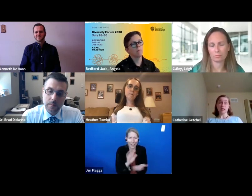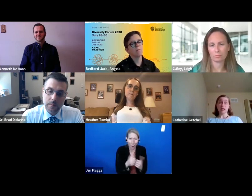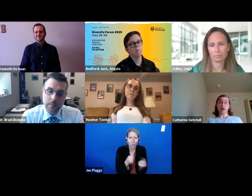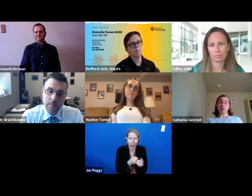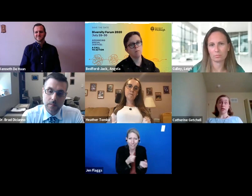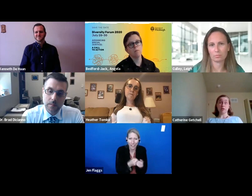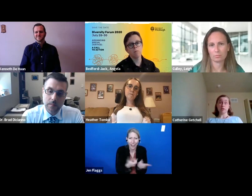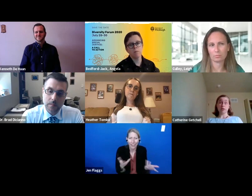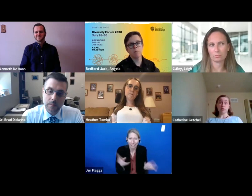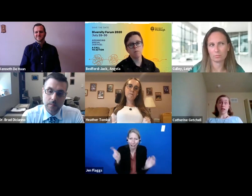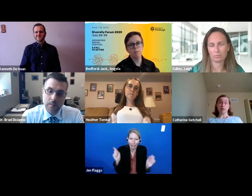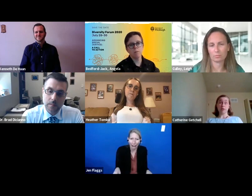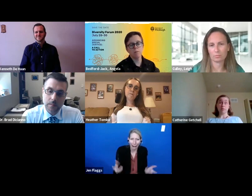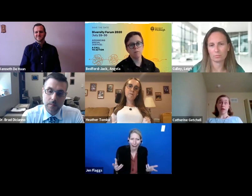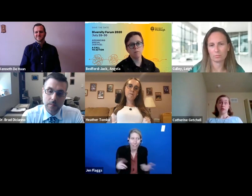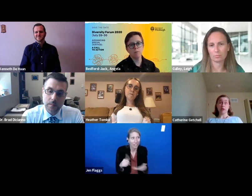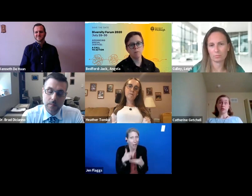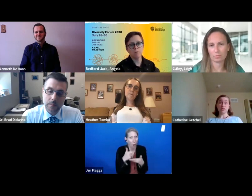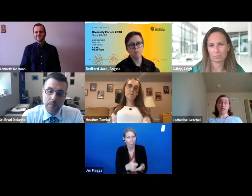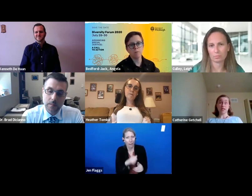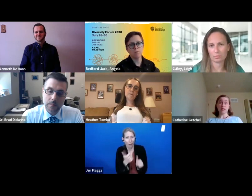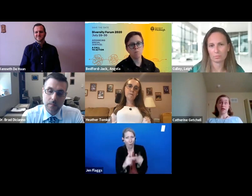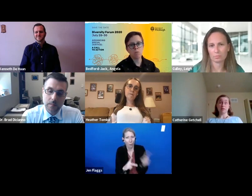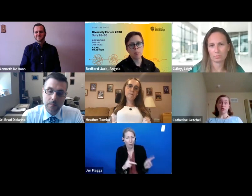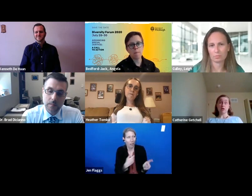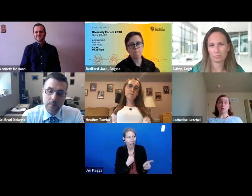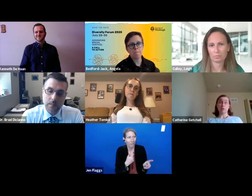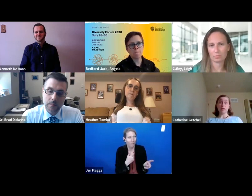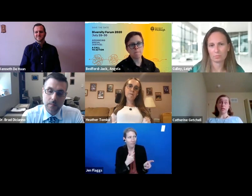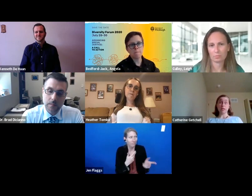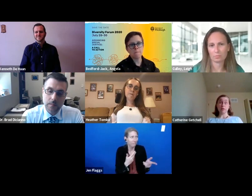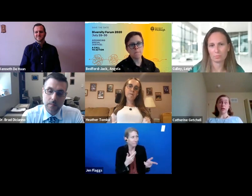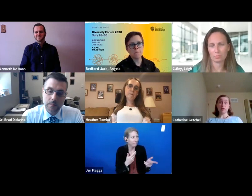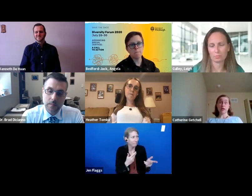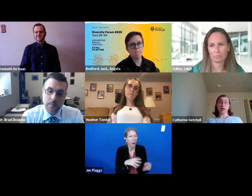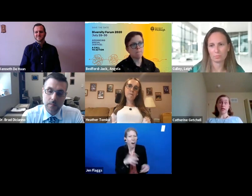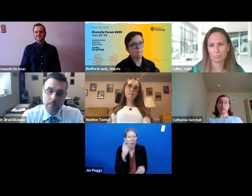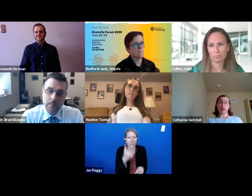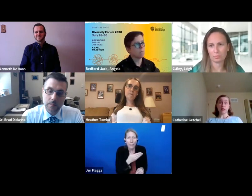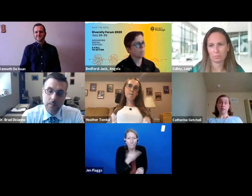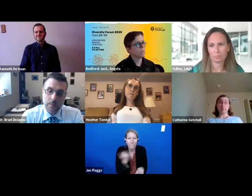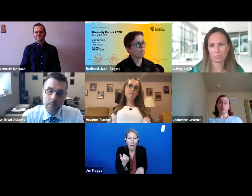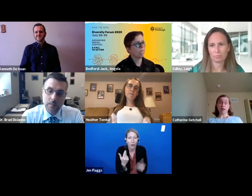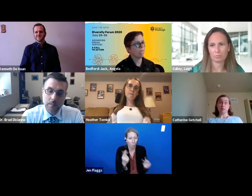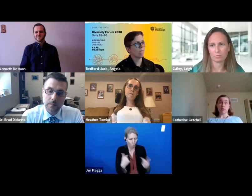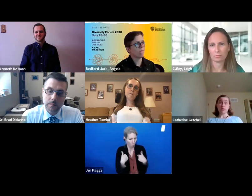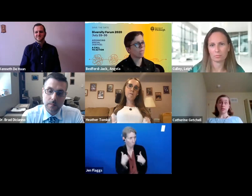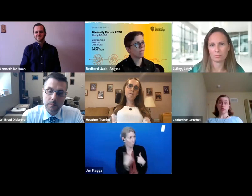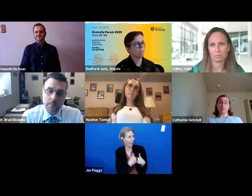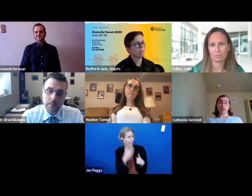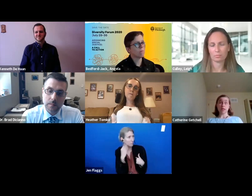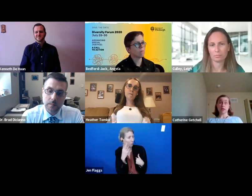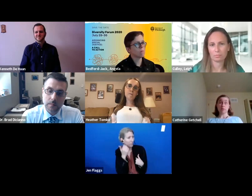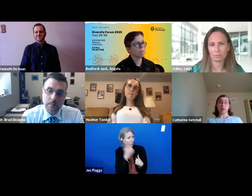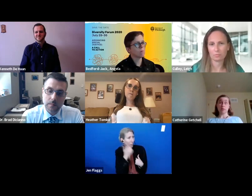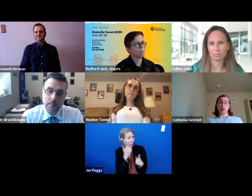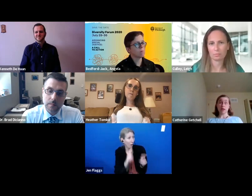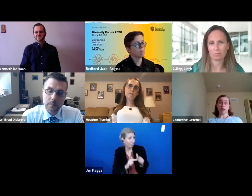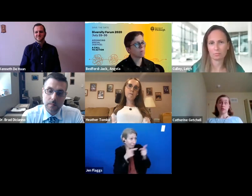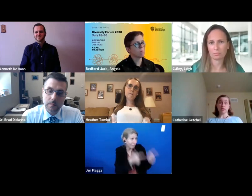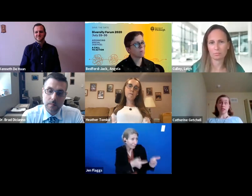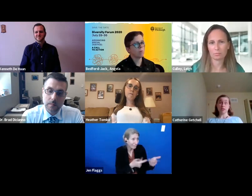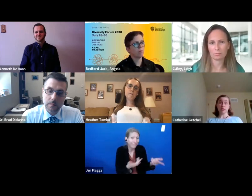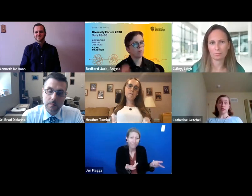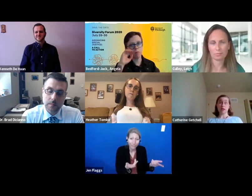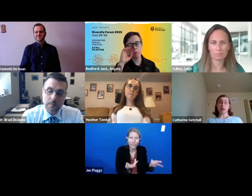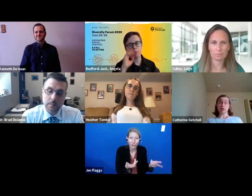advocate, and just helping other people have a better understanding of what we deal with. And maybe sometimes that can open up